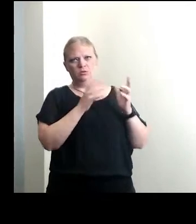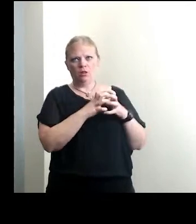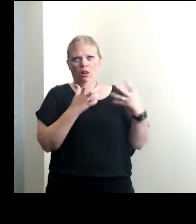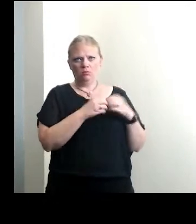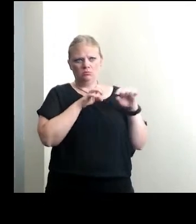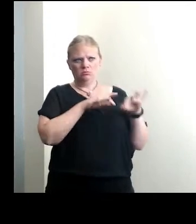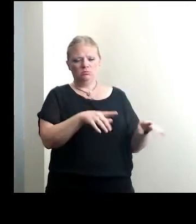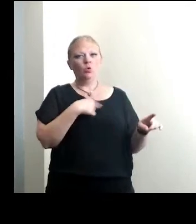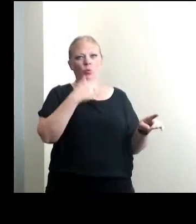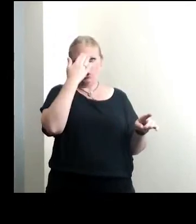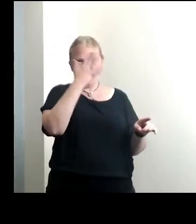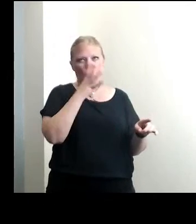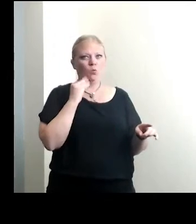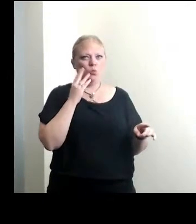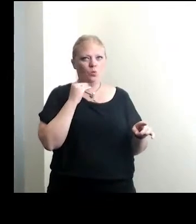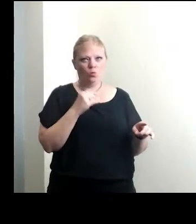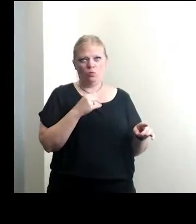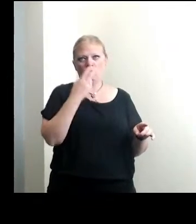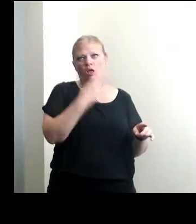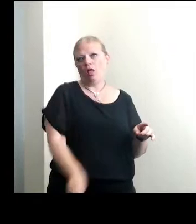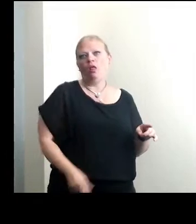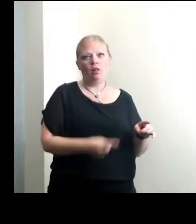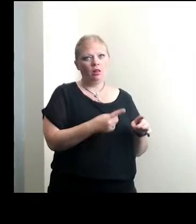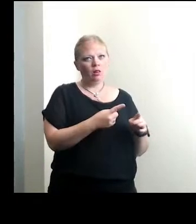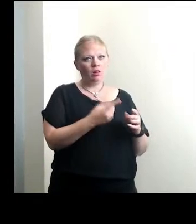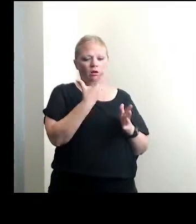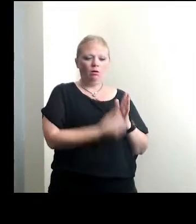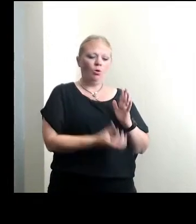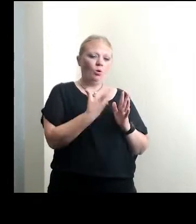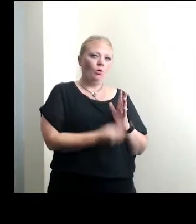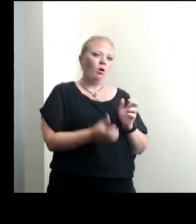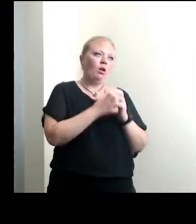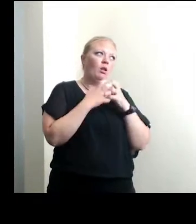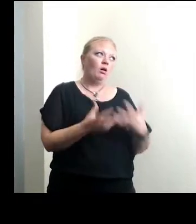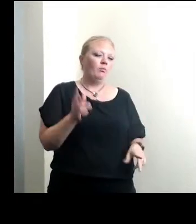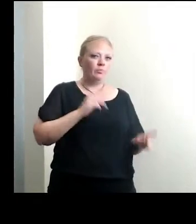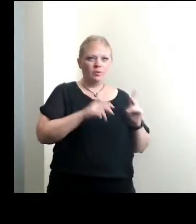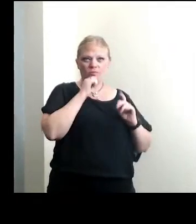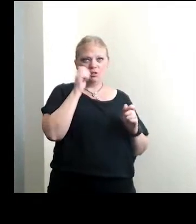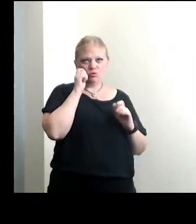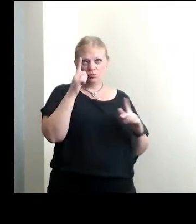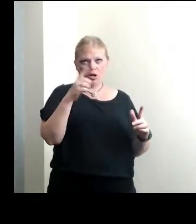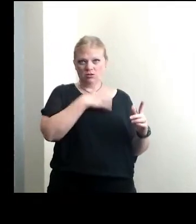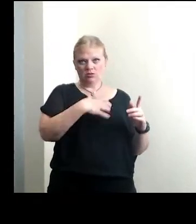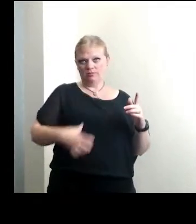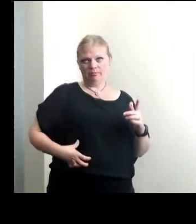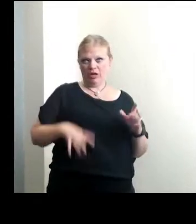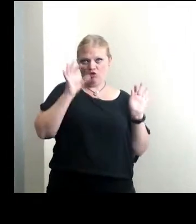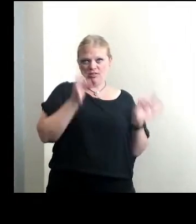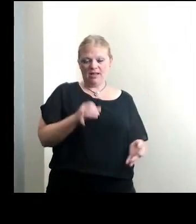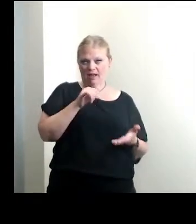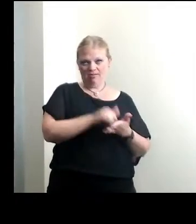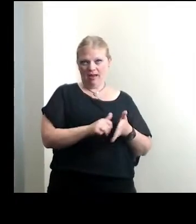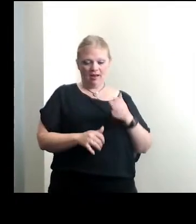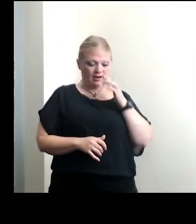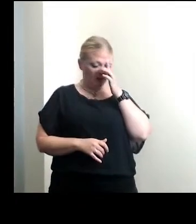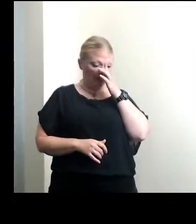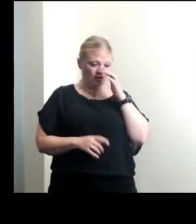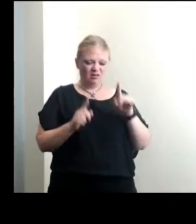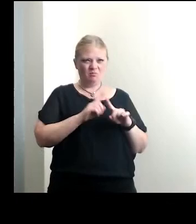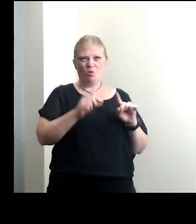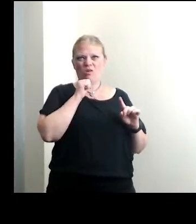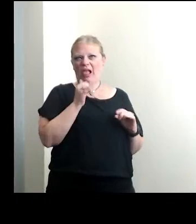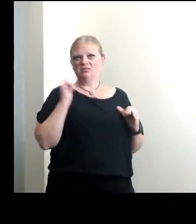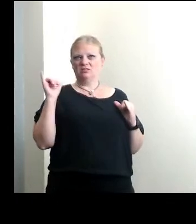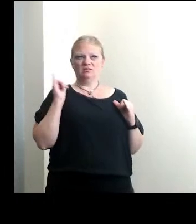know what they went through. They went through hell. They lost a lot of people. I'm not surprised that the mayor did it, but I don't think we're in that